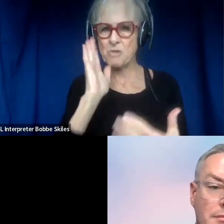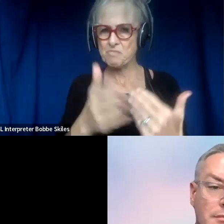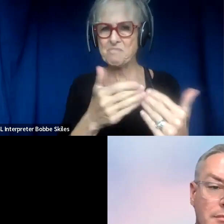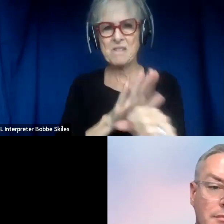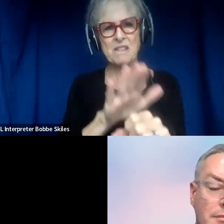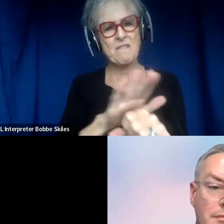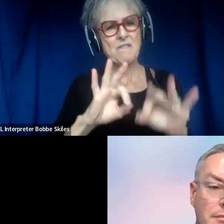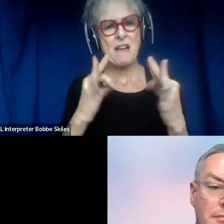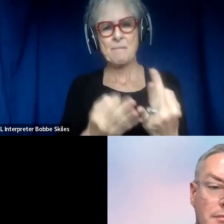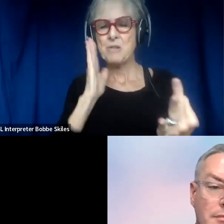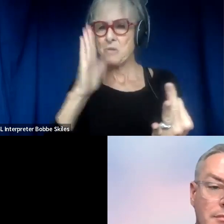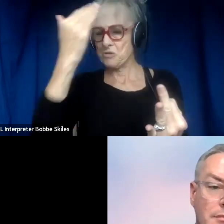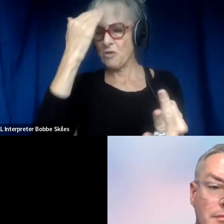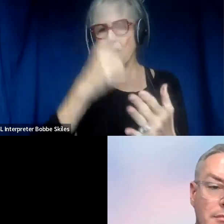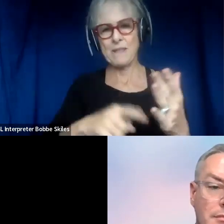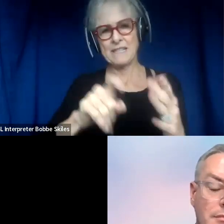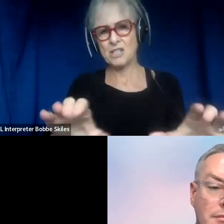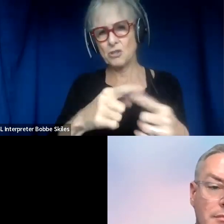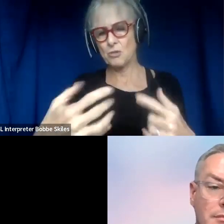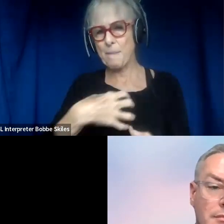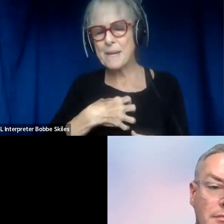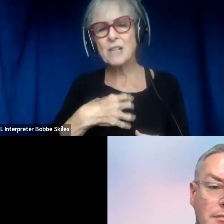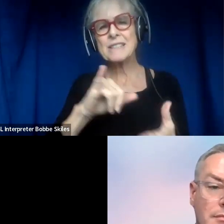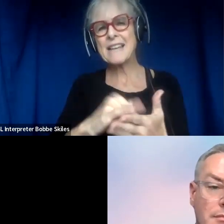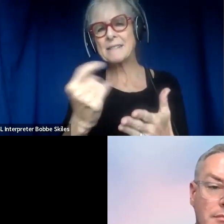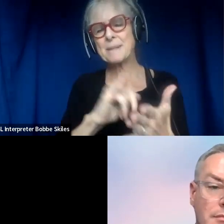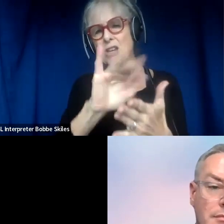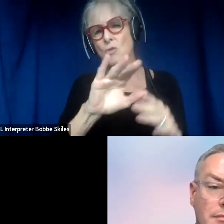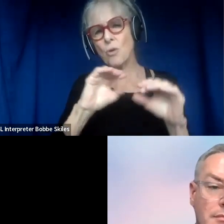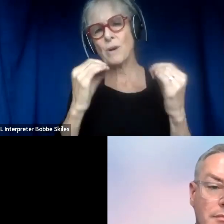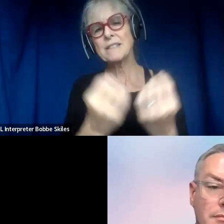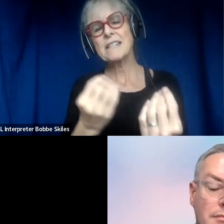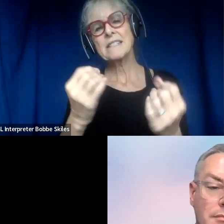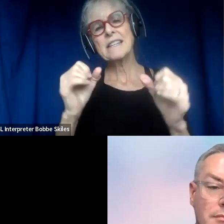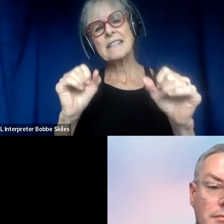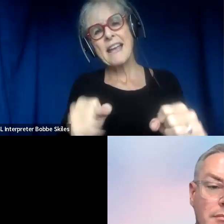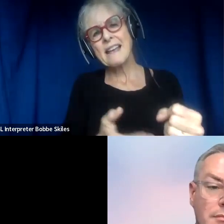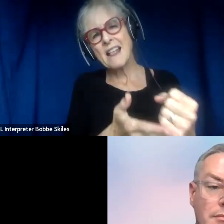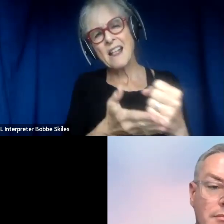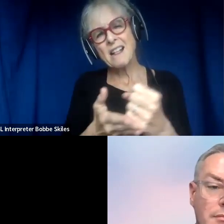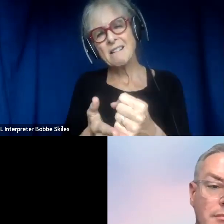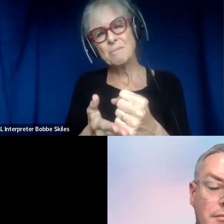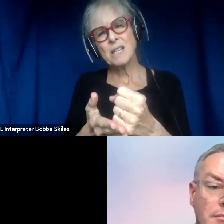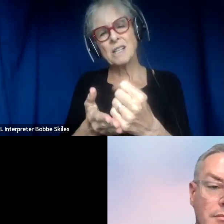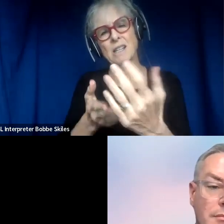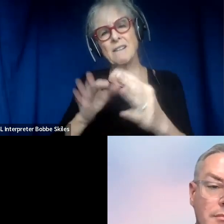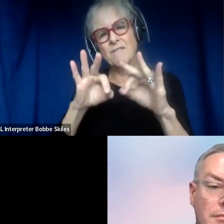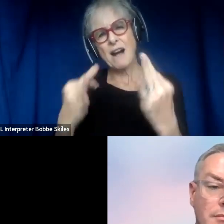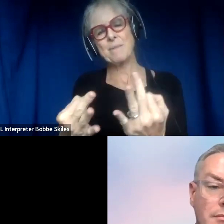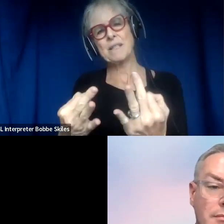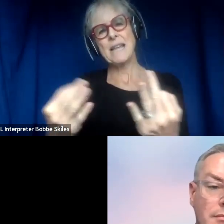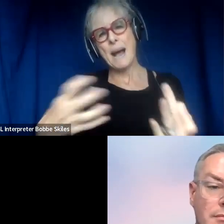to do in order to appeal? And is that something that your organization would then be available to help the